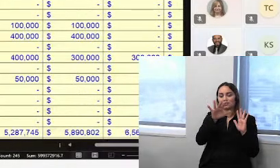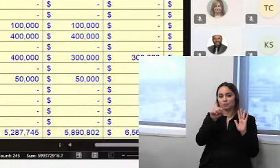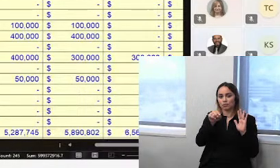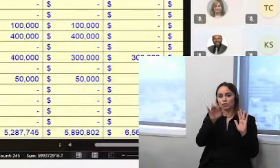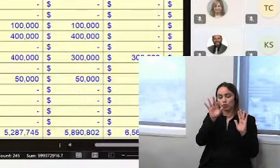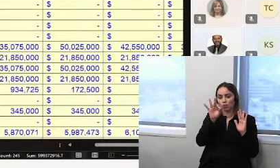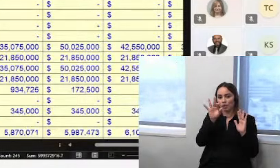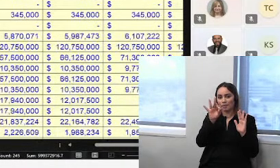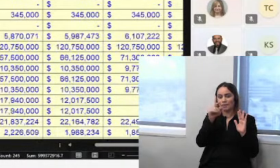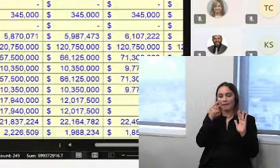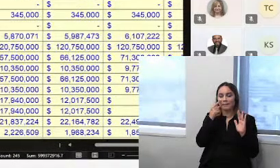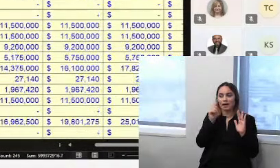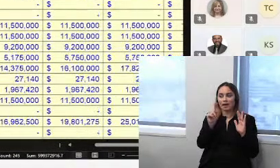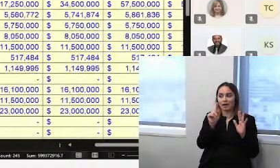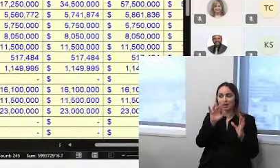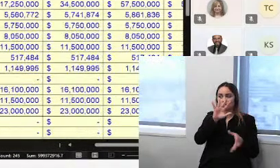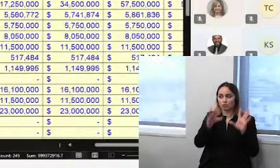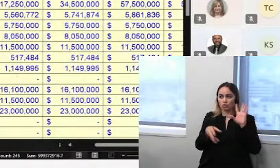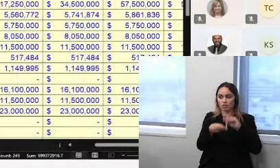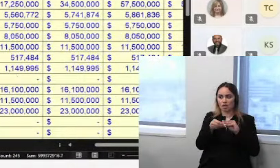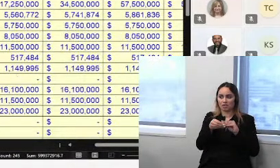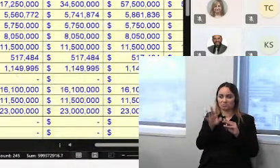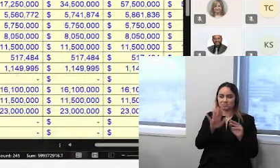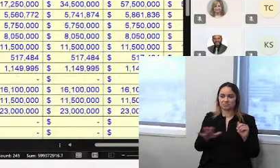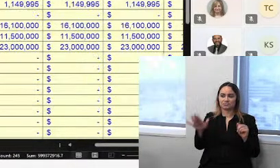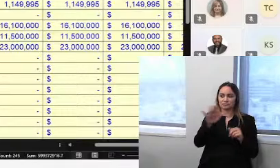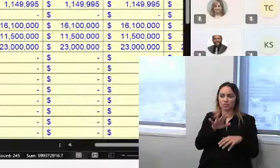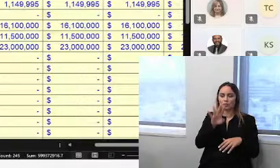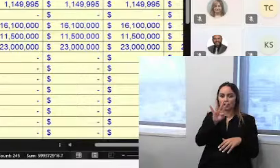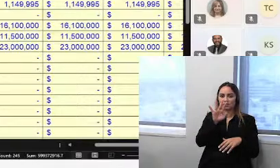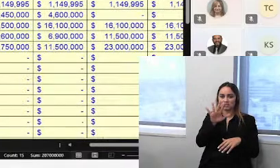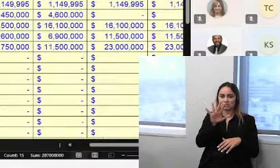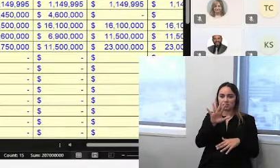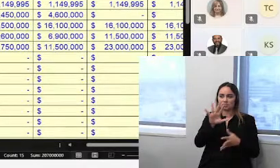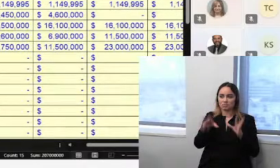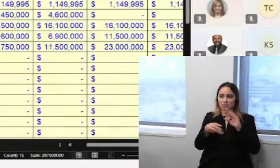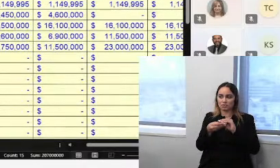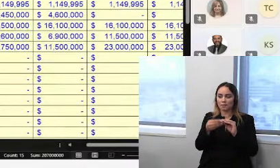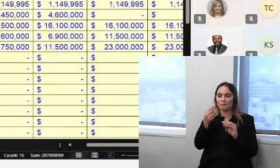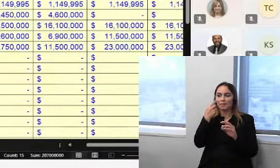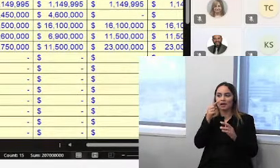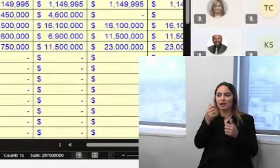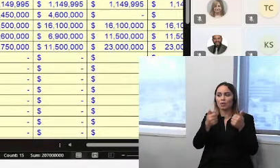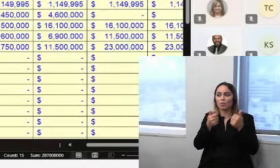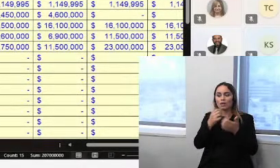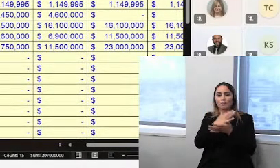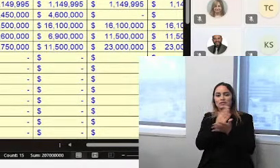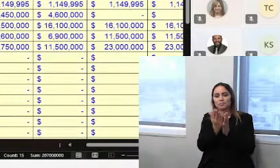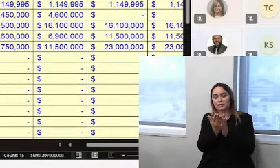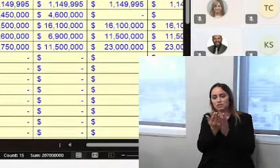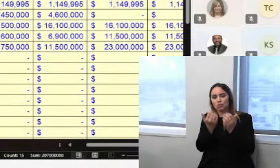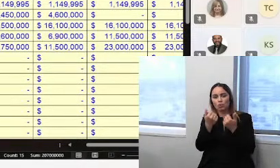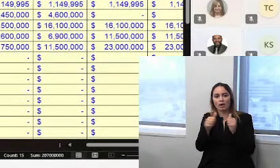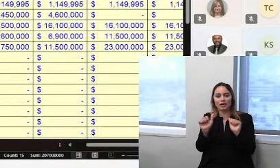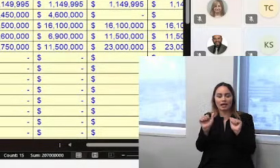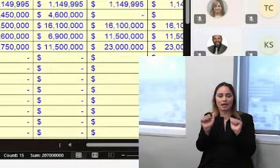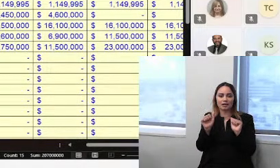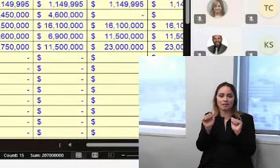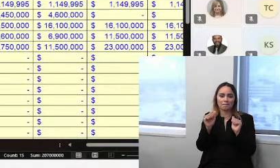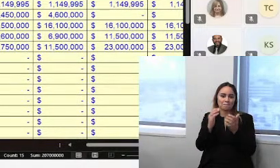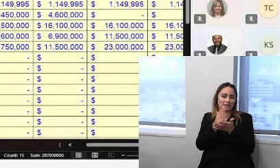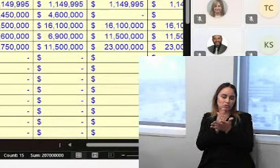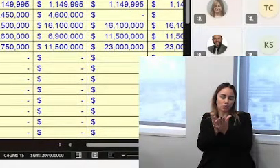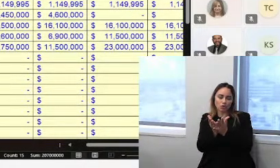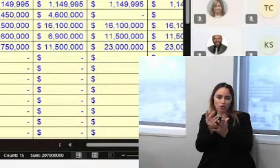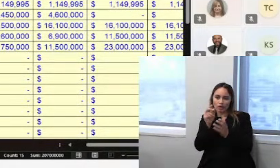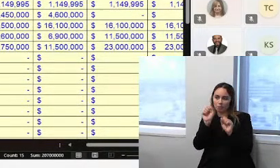45.9 For which budget? for whichever the budget is for the 2.5, which at this time I could say is the